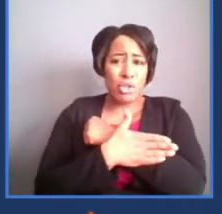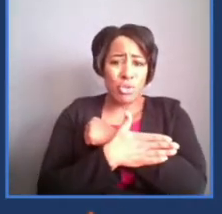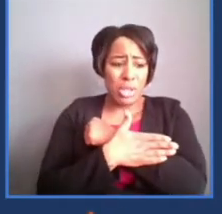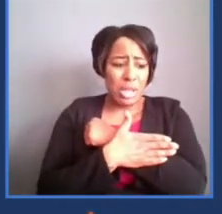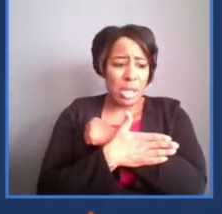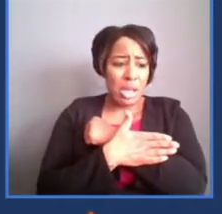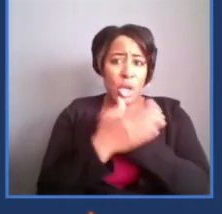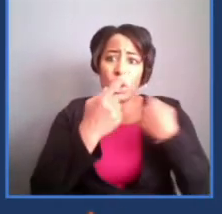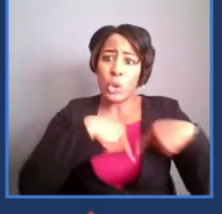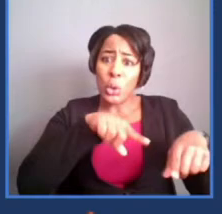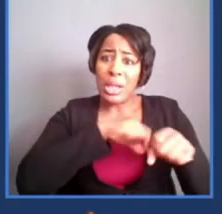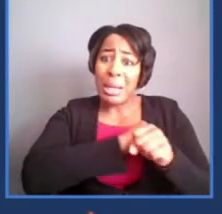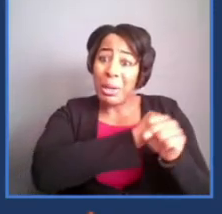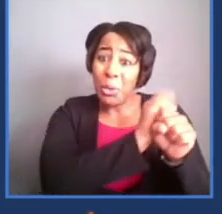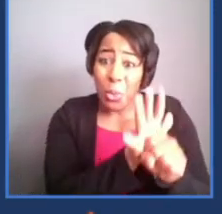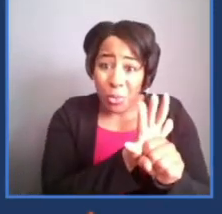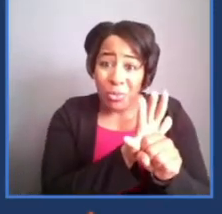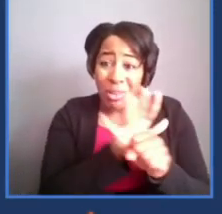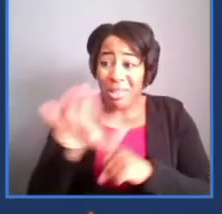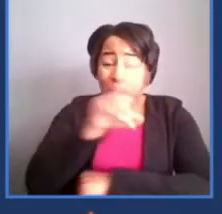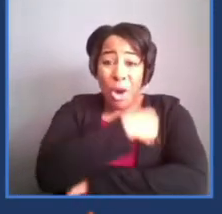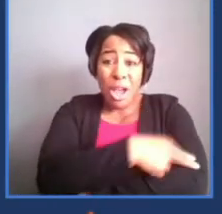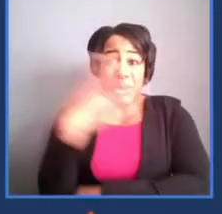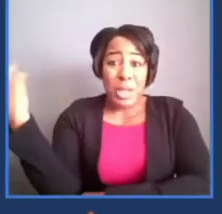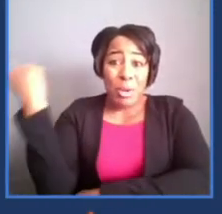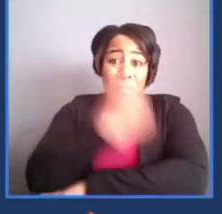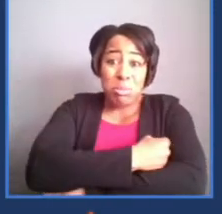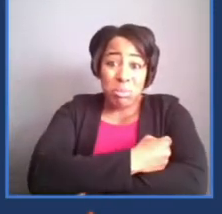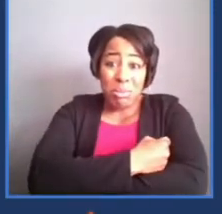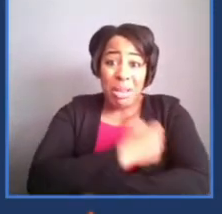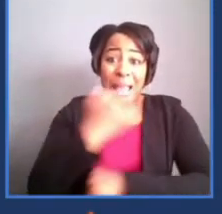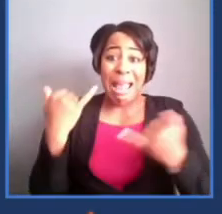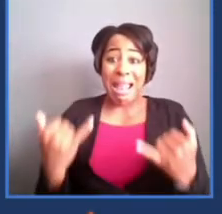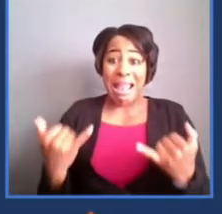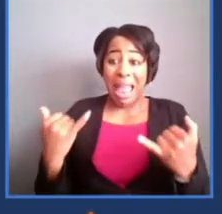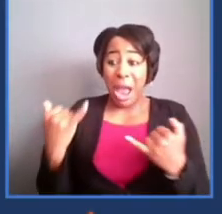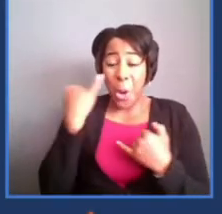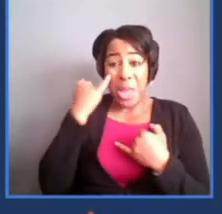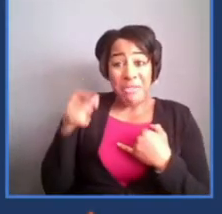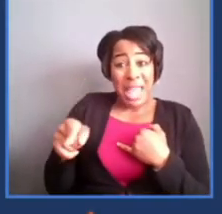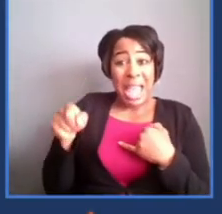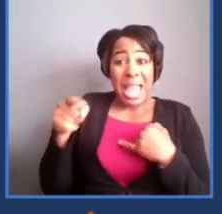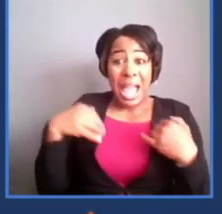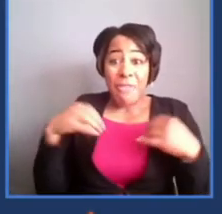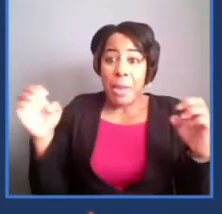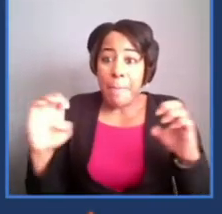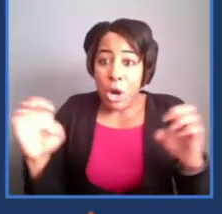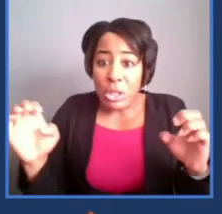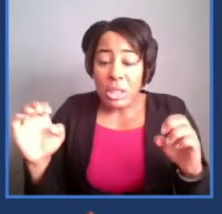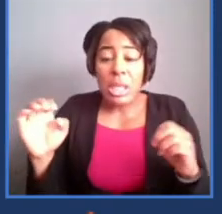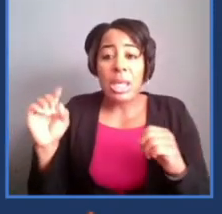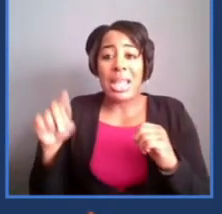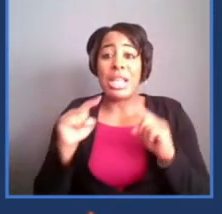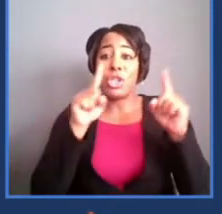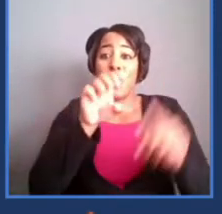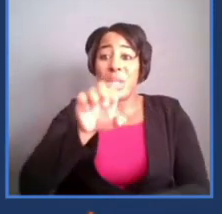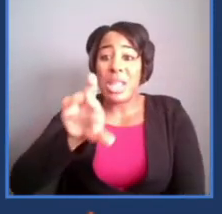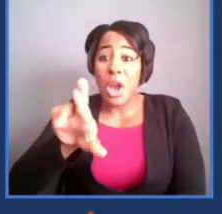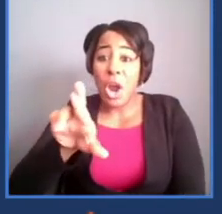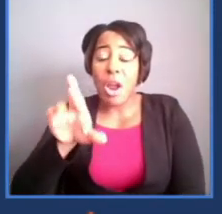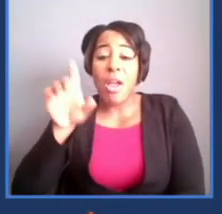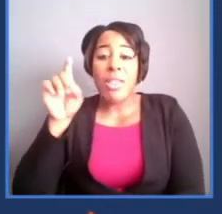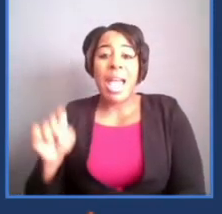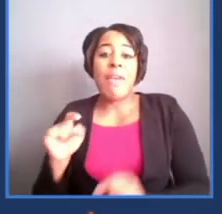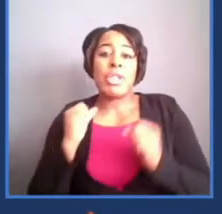hospital closed. And now the people of Randolph County, if they need an emergency room, they've got to drive an hour and a half to go to